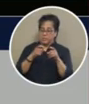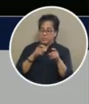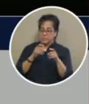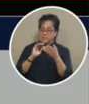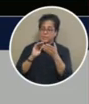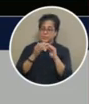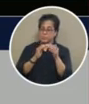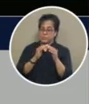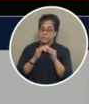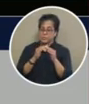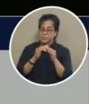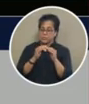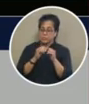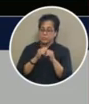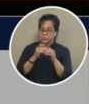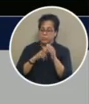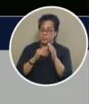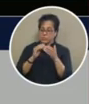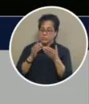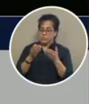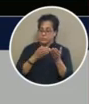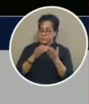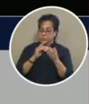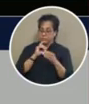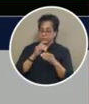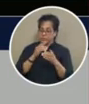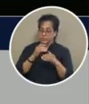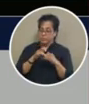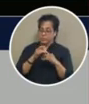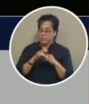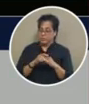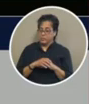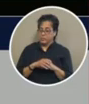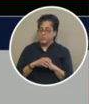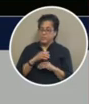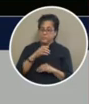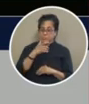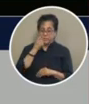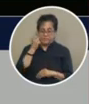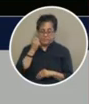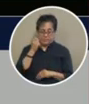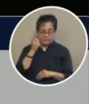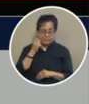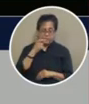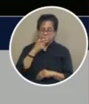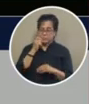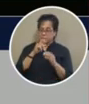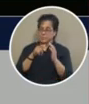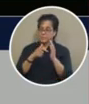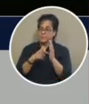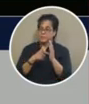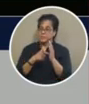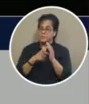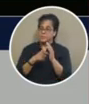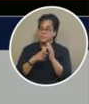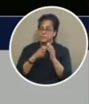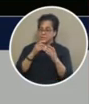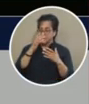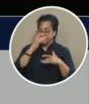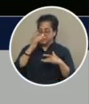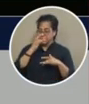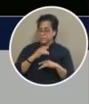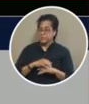community's expectations in terms of what services are going to be provided because of this dreadful